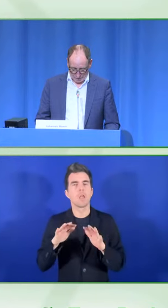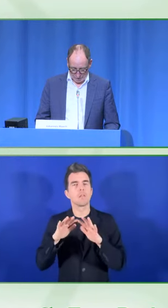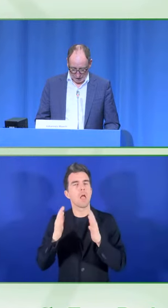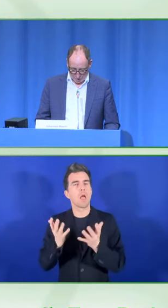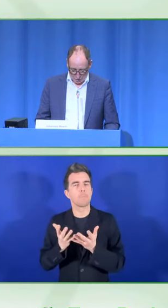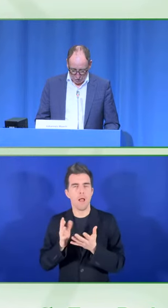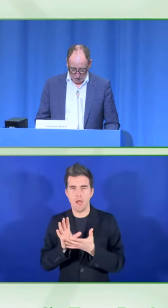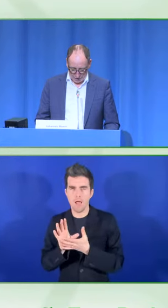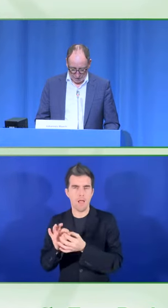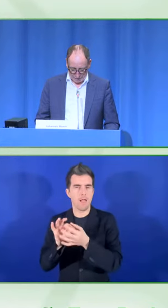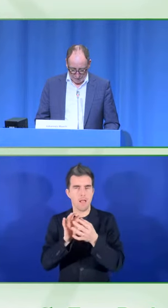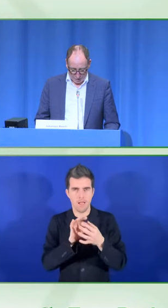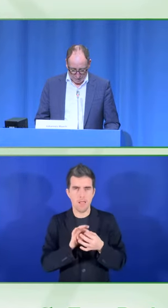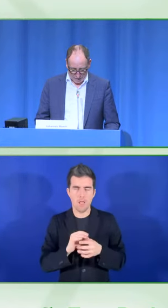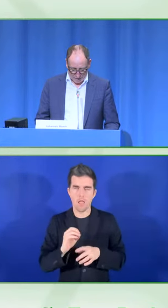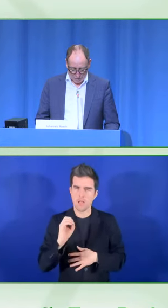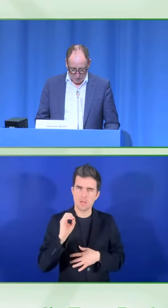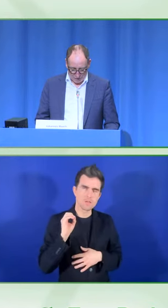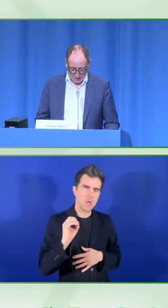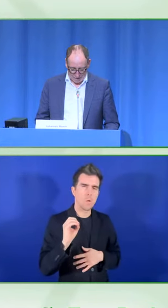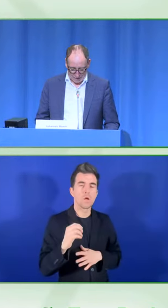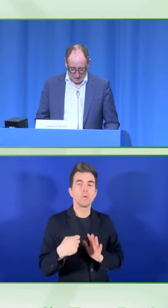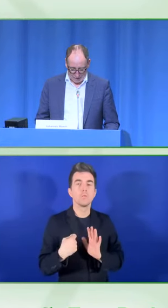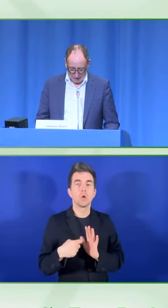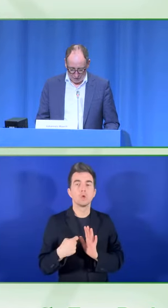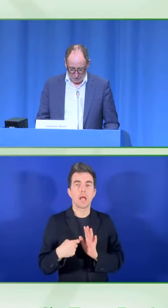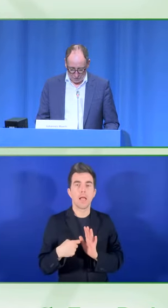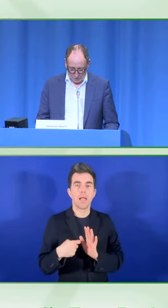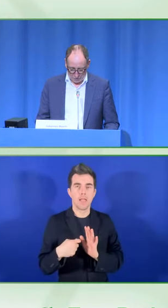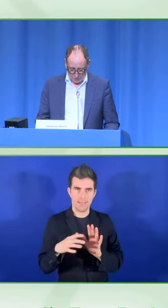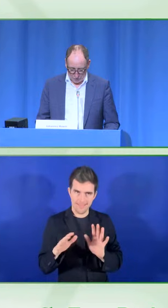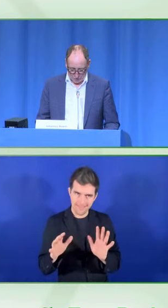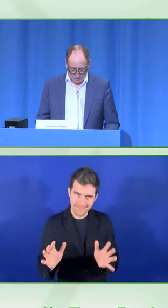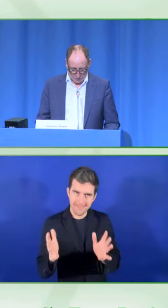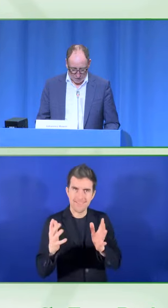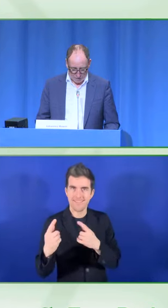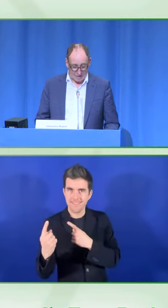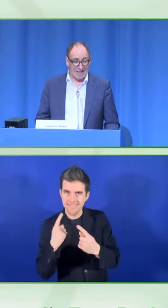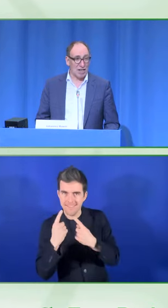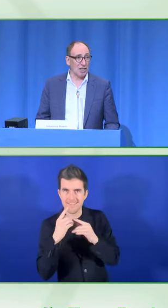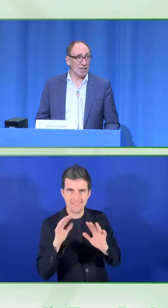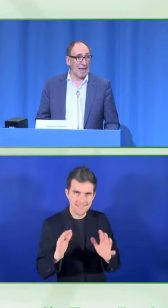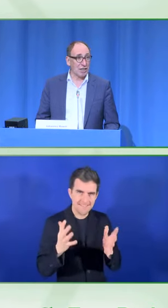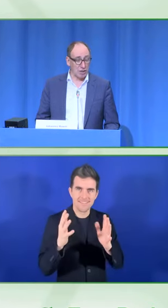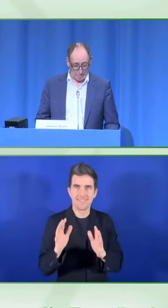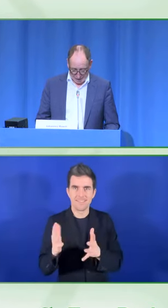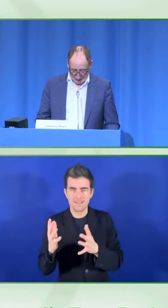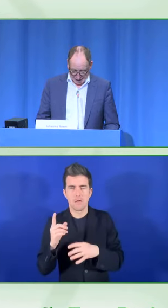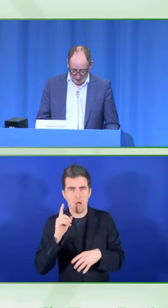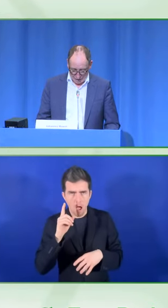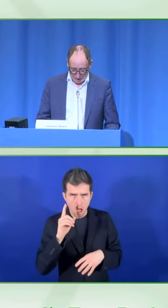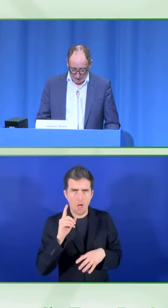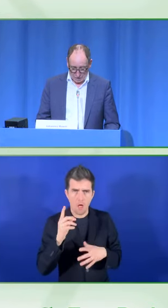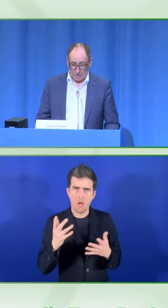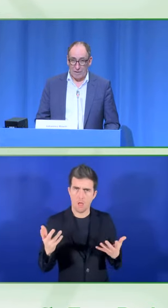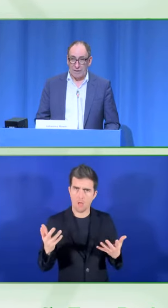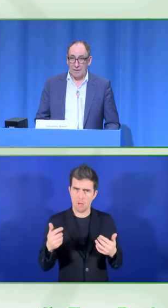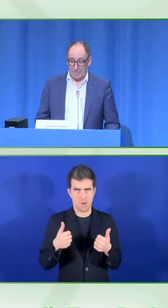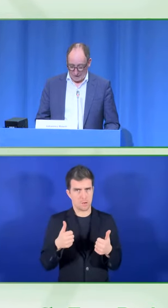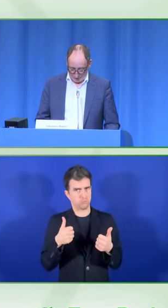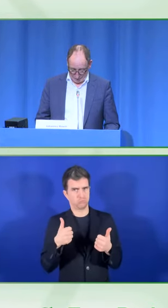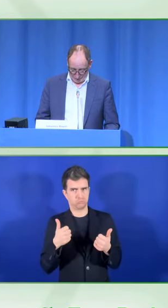innovative approaches. The topics of today's event are the forefront of Austria's National Action Plan